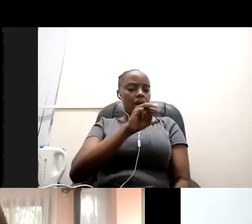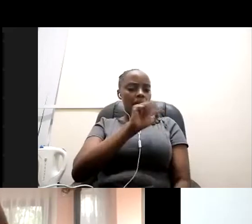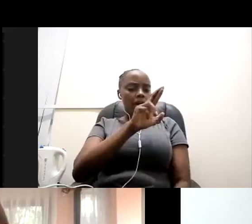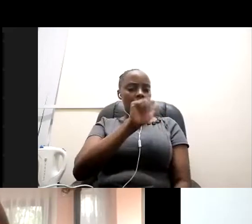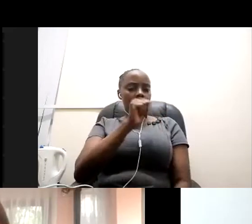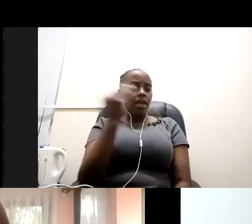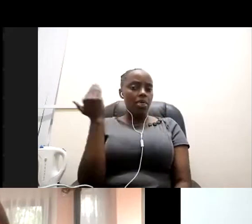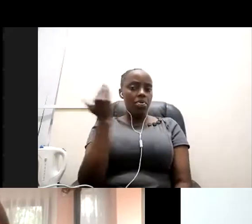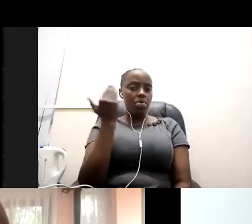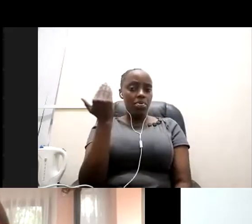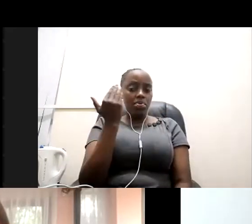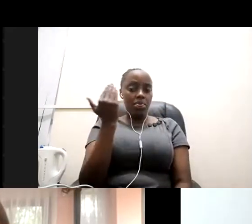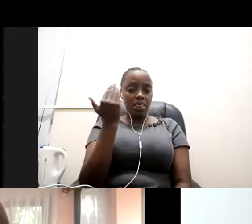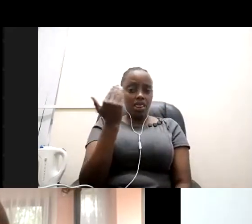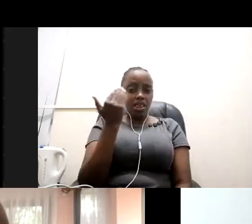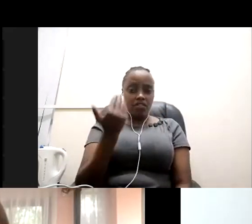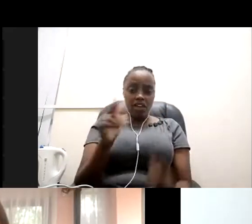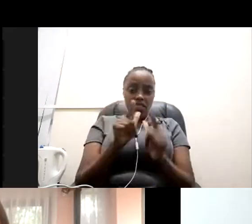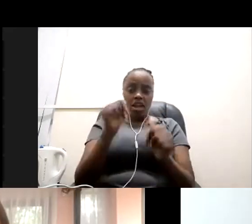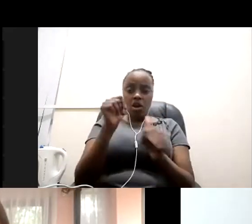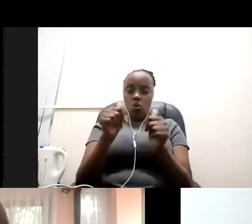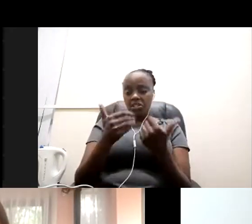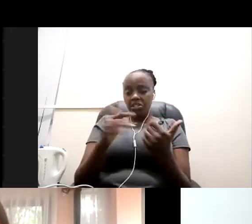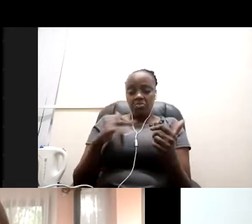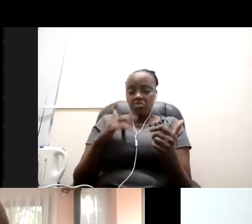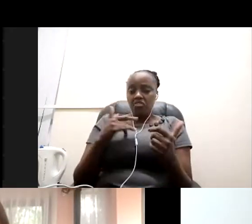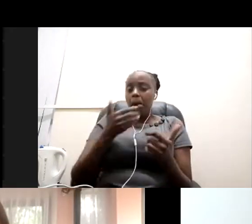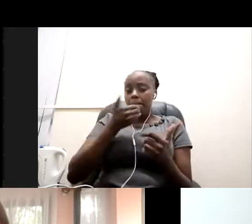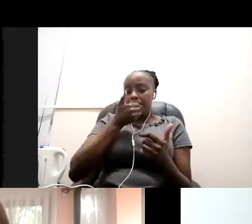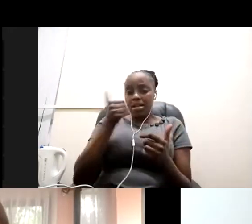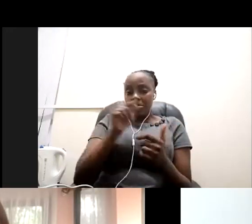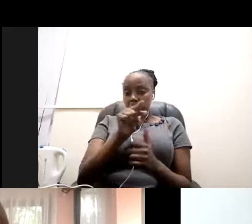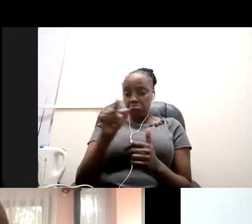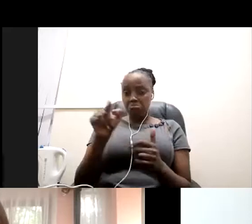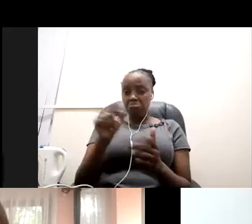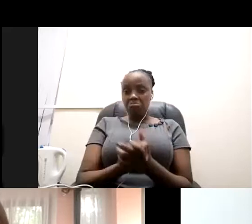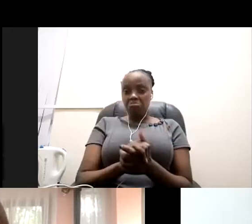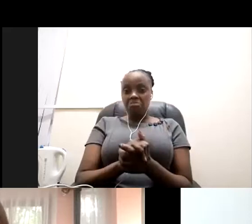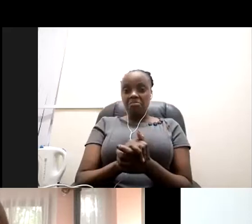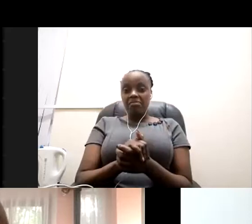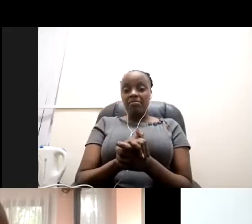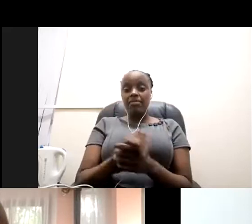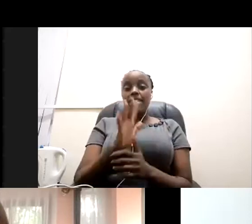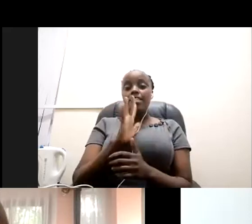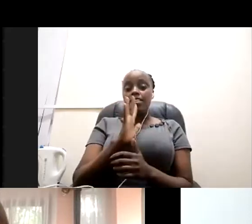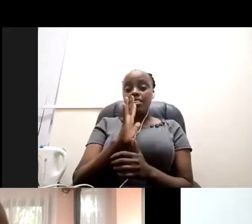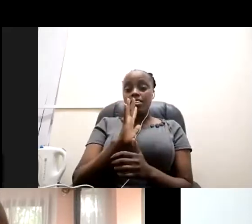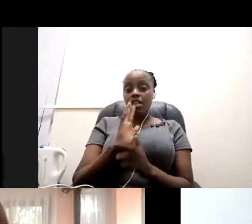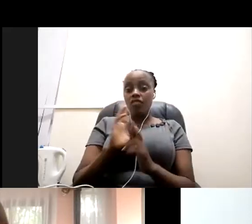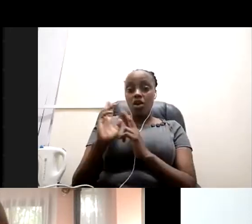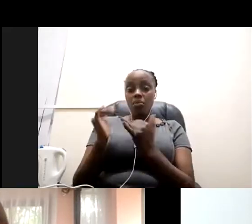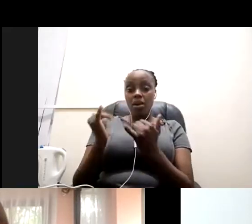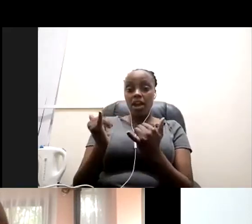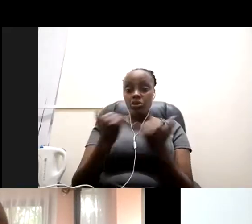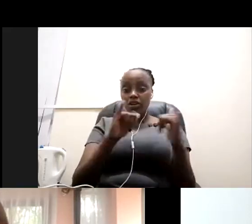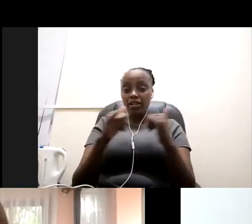presentation in the language that you prefer. So as I speak, I hope you are managing to